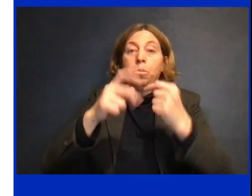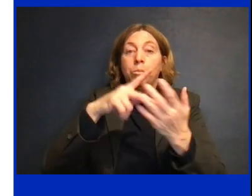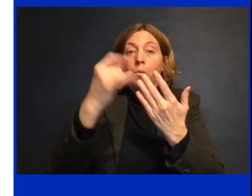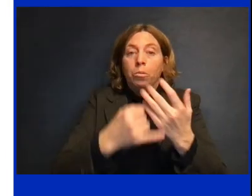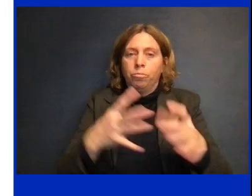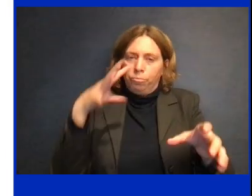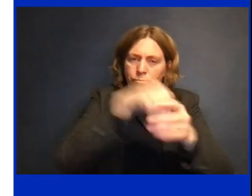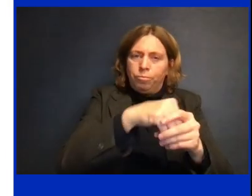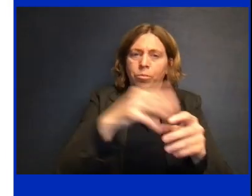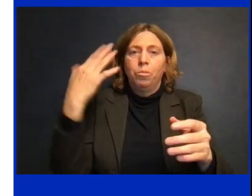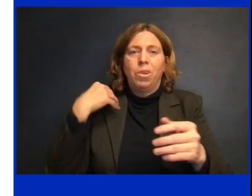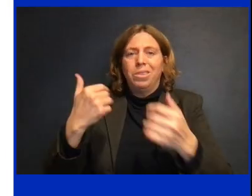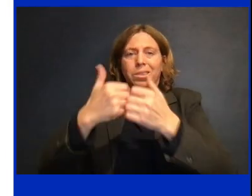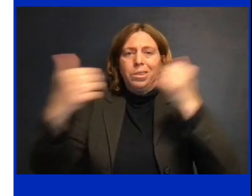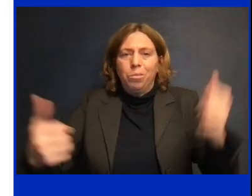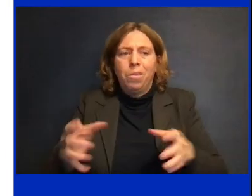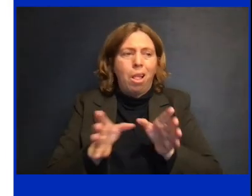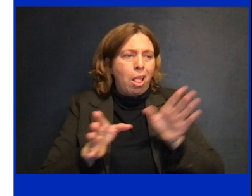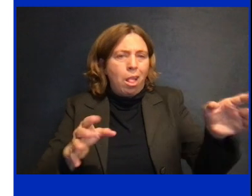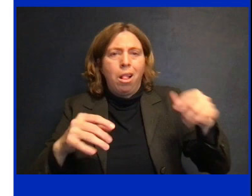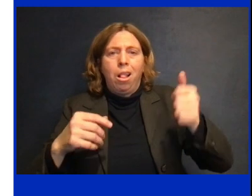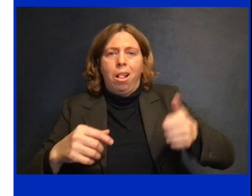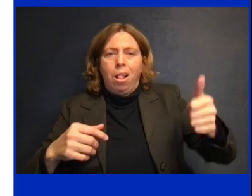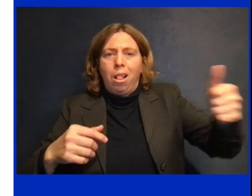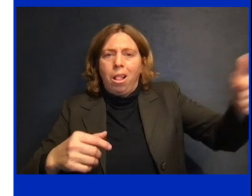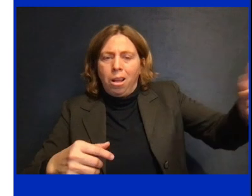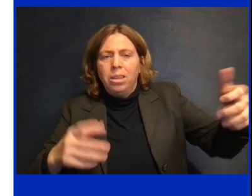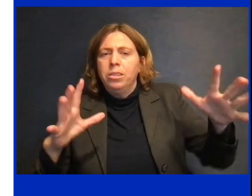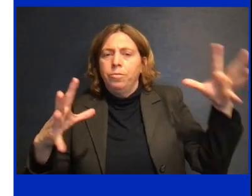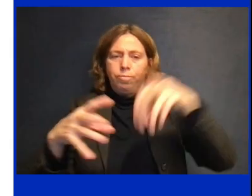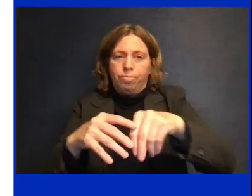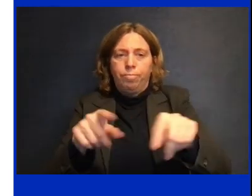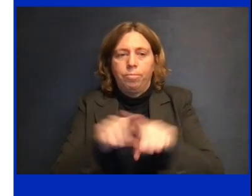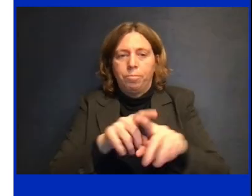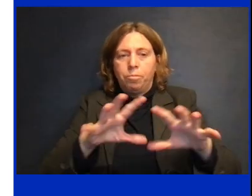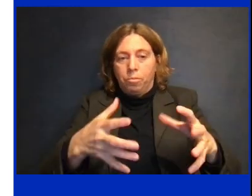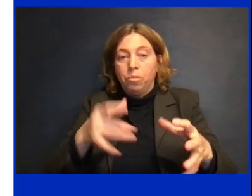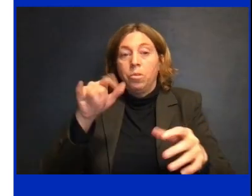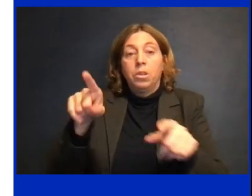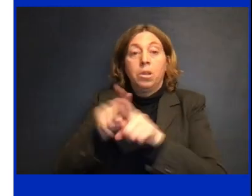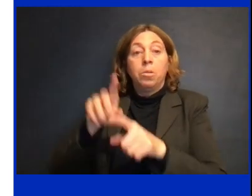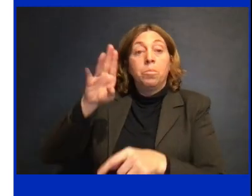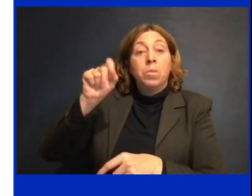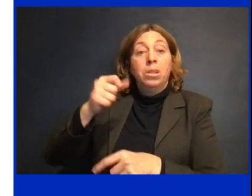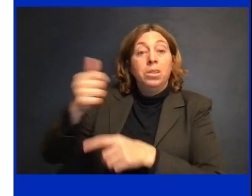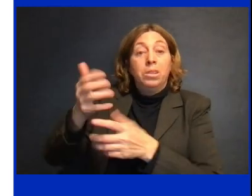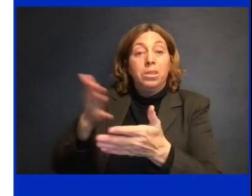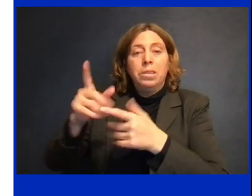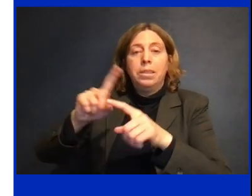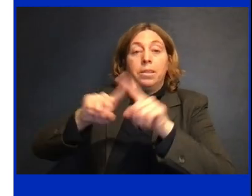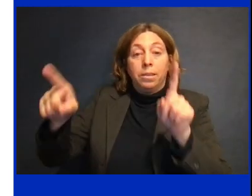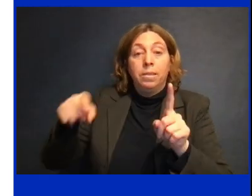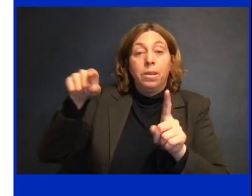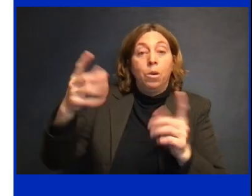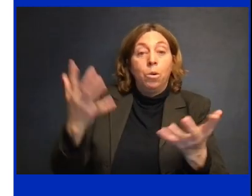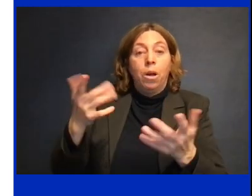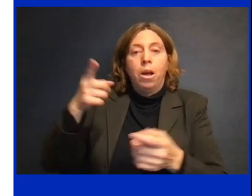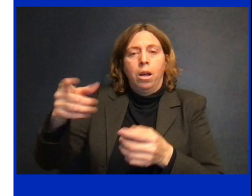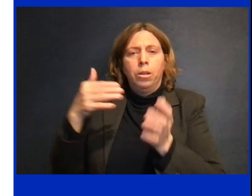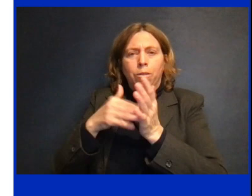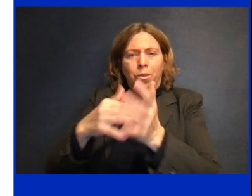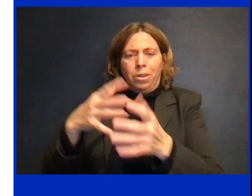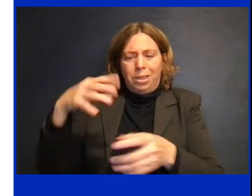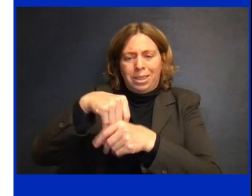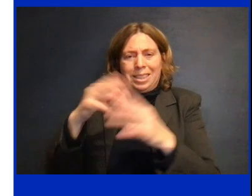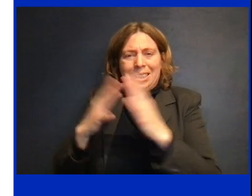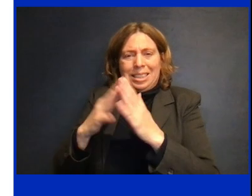Unlike a transit bus service, which has frequent stops within a city, an intercity bus service generally has a single stop